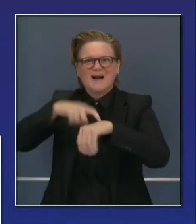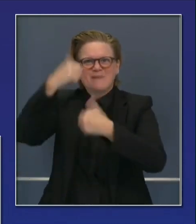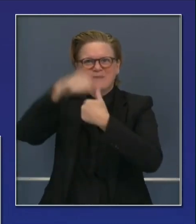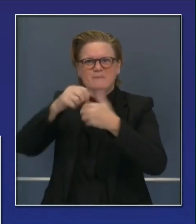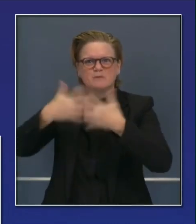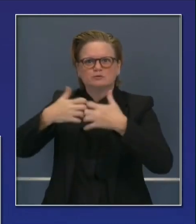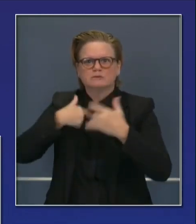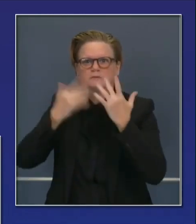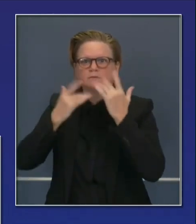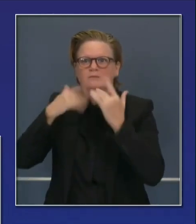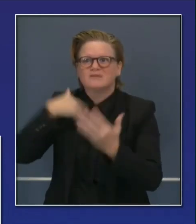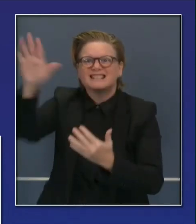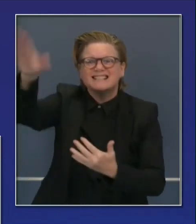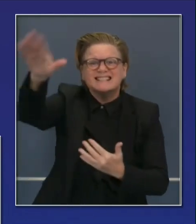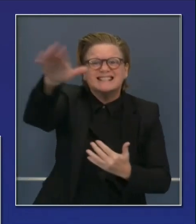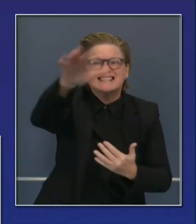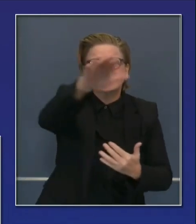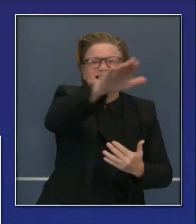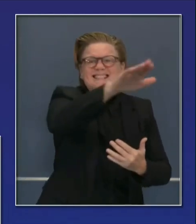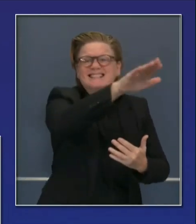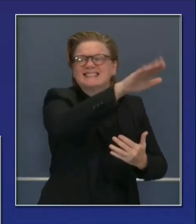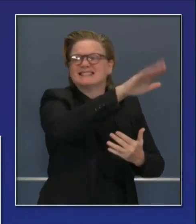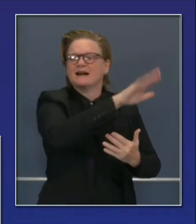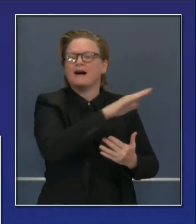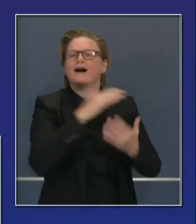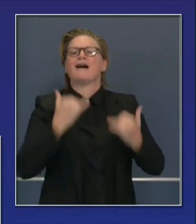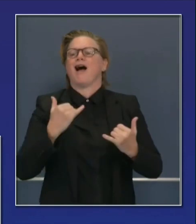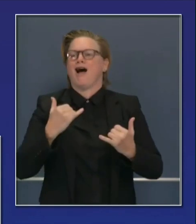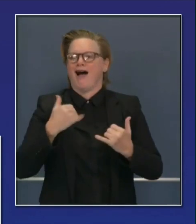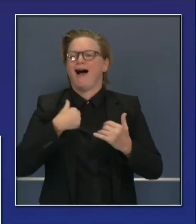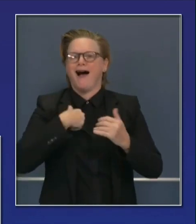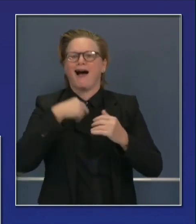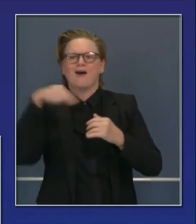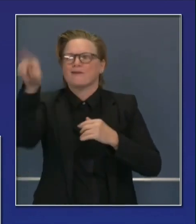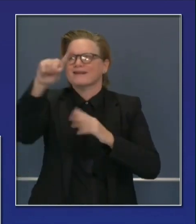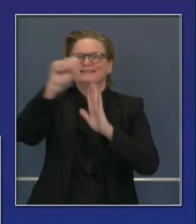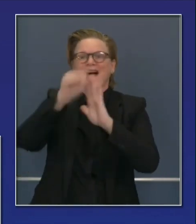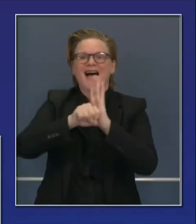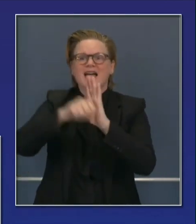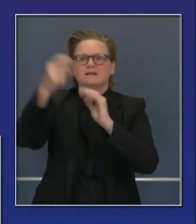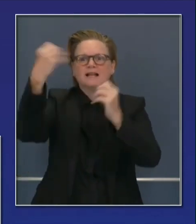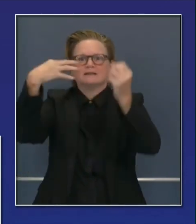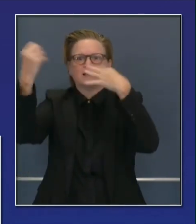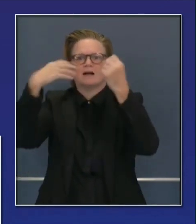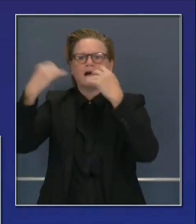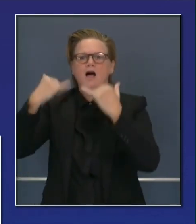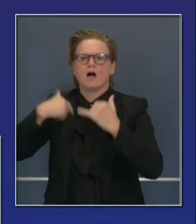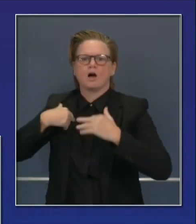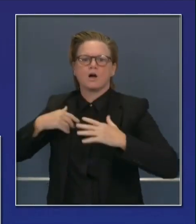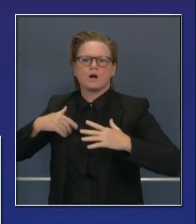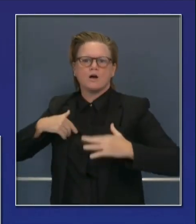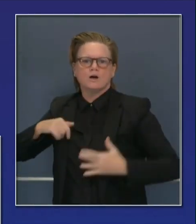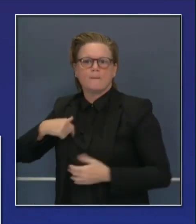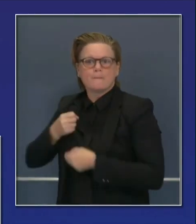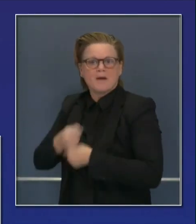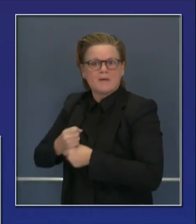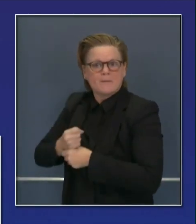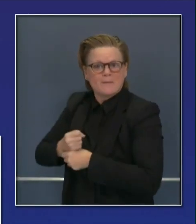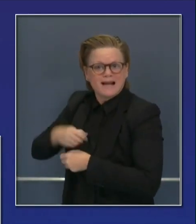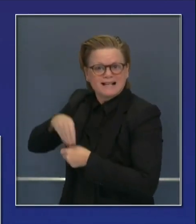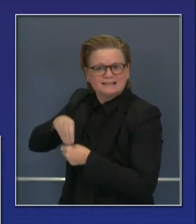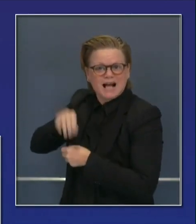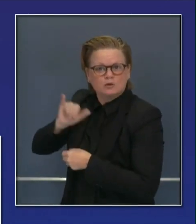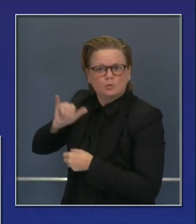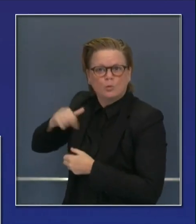sending to 5 different states some of our excess inventory in order to help those states during that time of